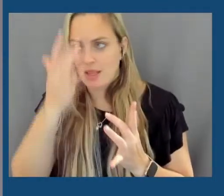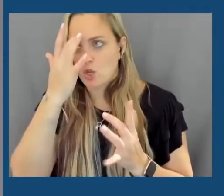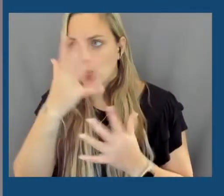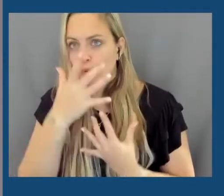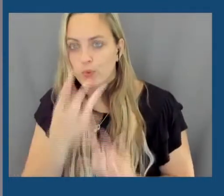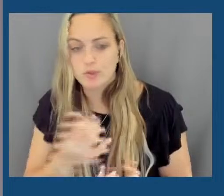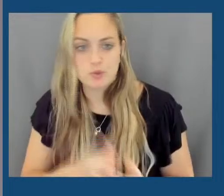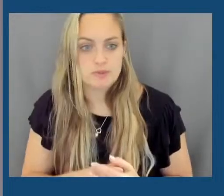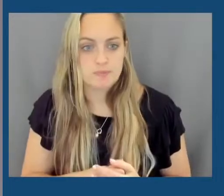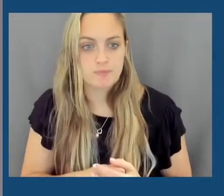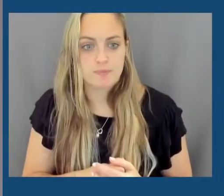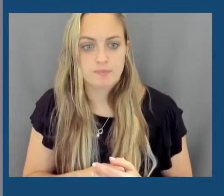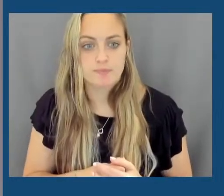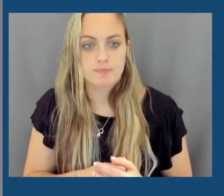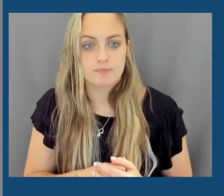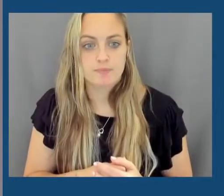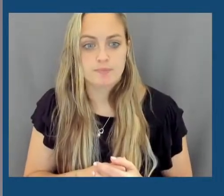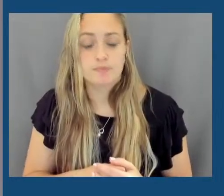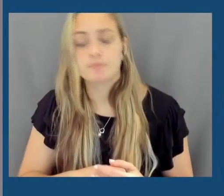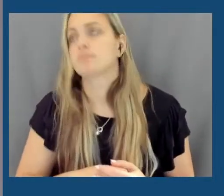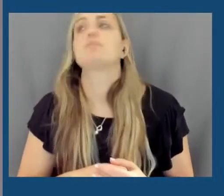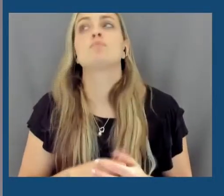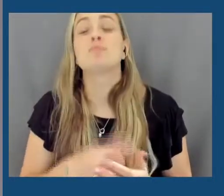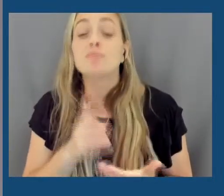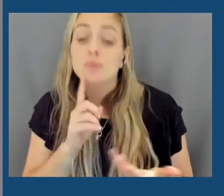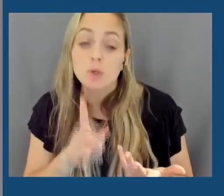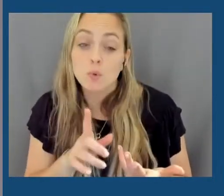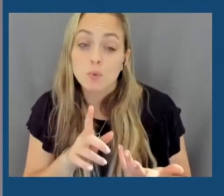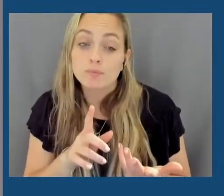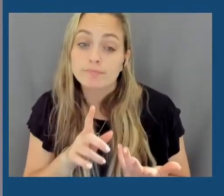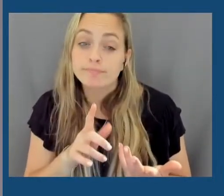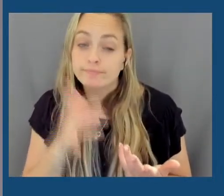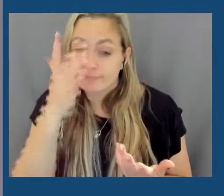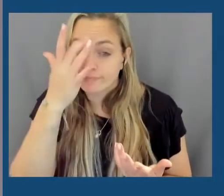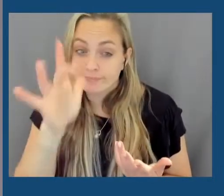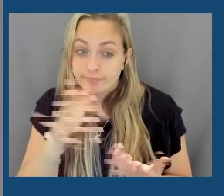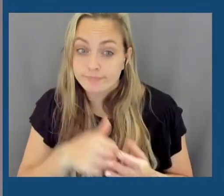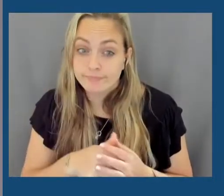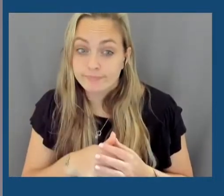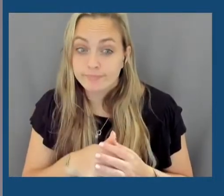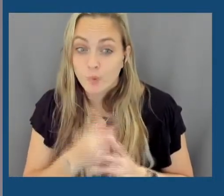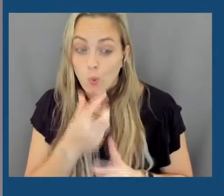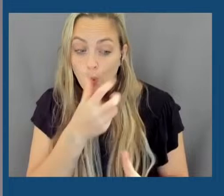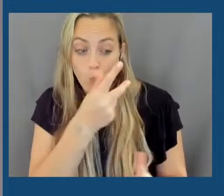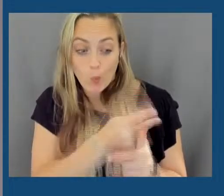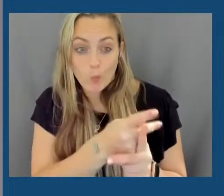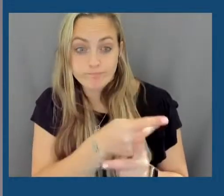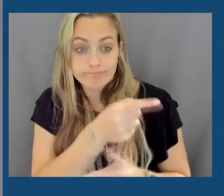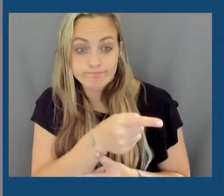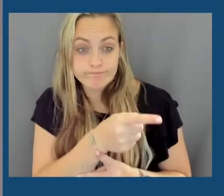are. So it's clever, it's holding them, it's addictive.